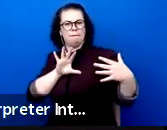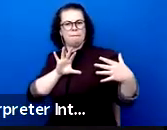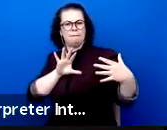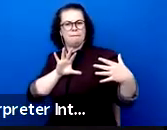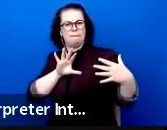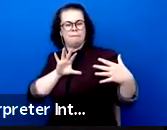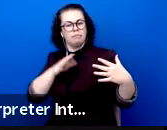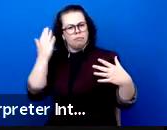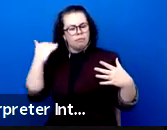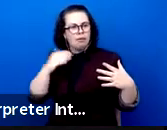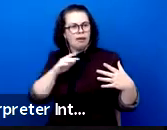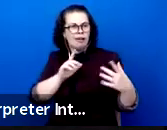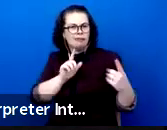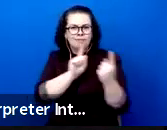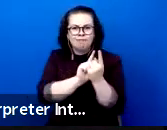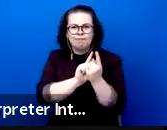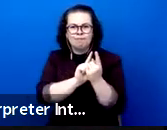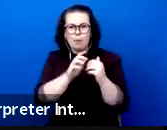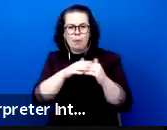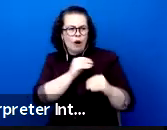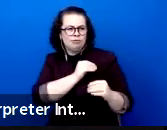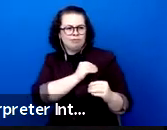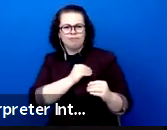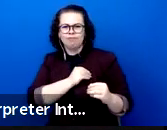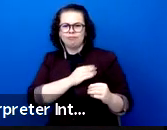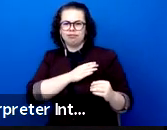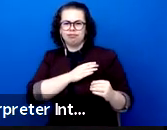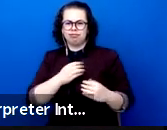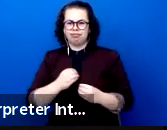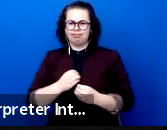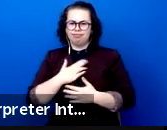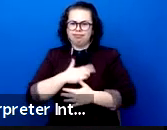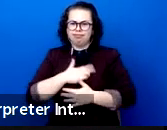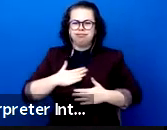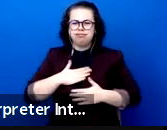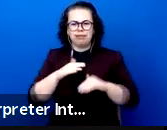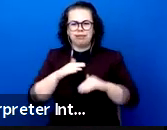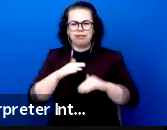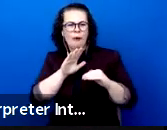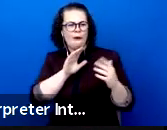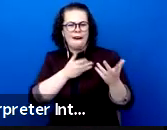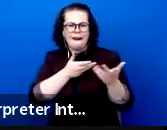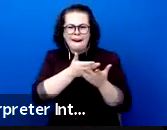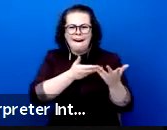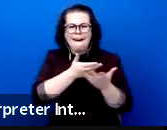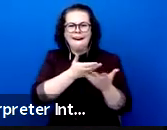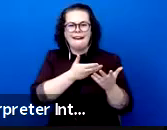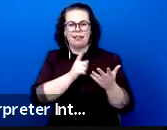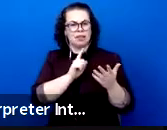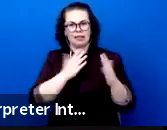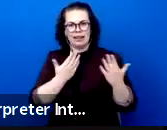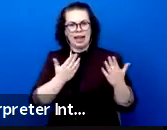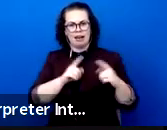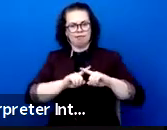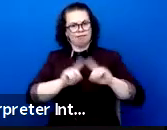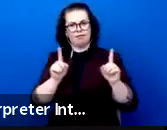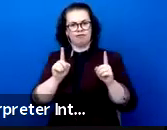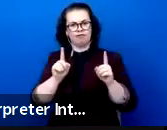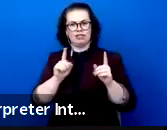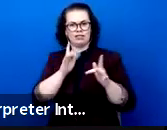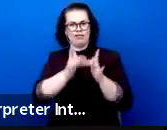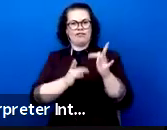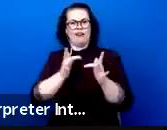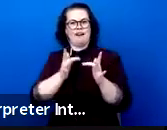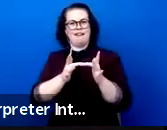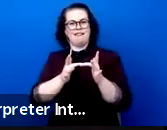emotional enrichment. The encounter with the other that allows us to remain